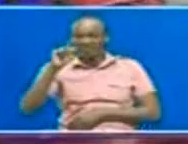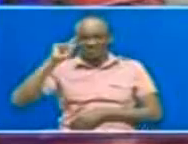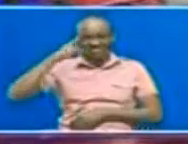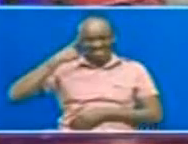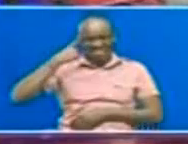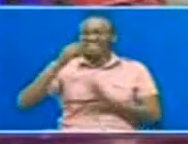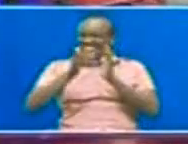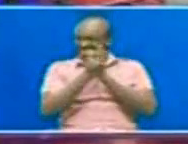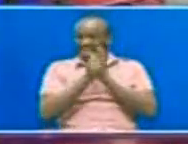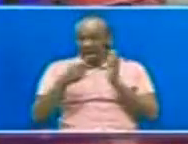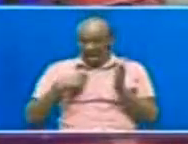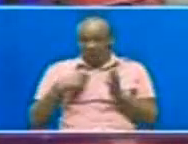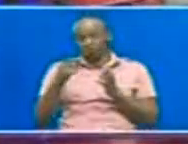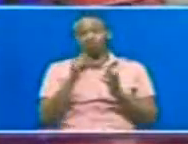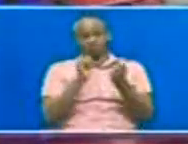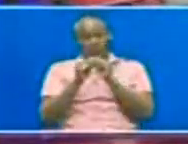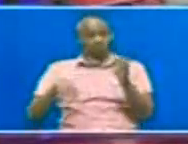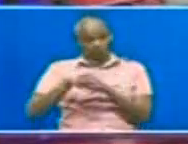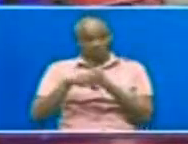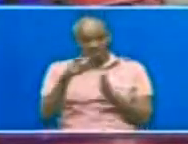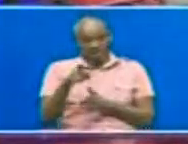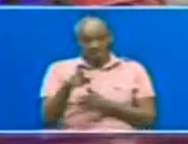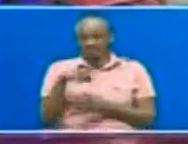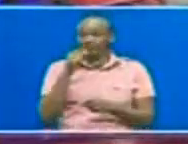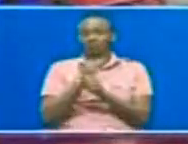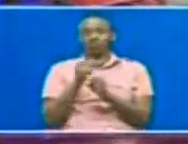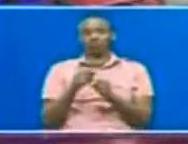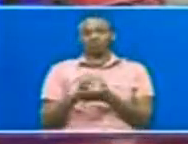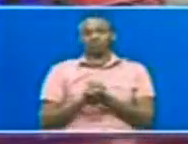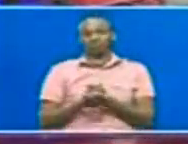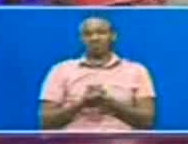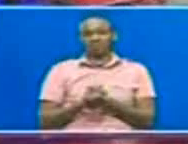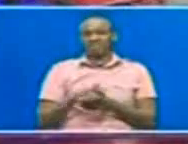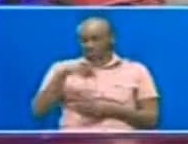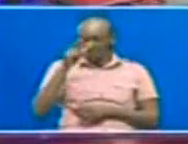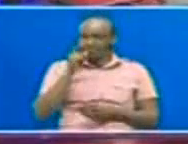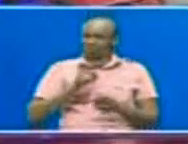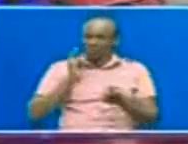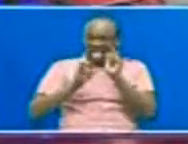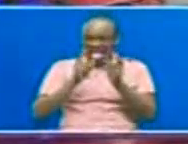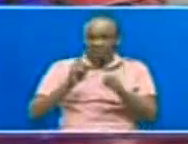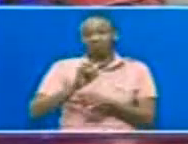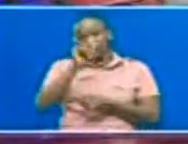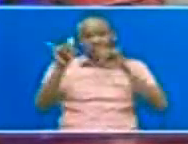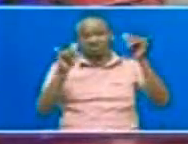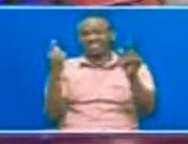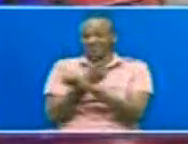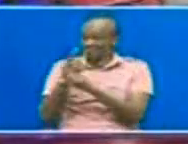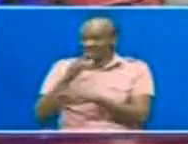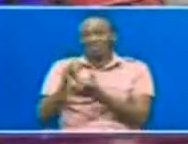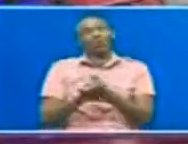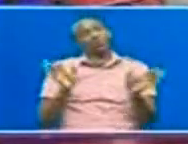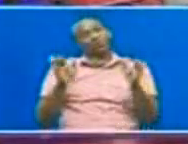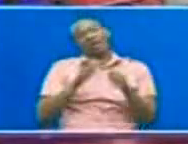have the skills to make it in this sport, they're not going to do it here. They're going to run to Europe. Run like a bat out of